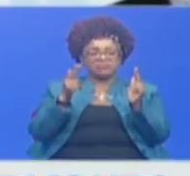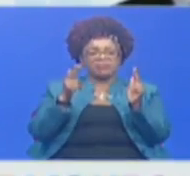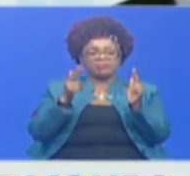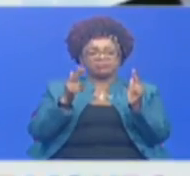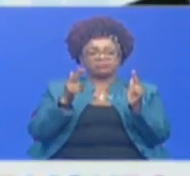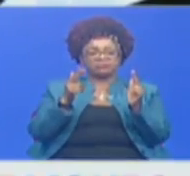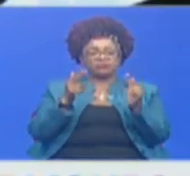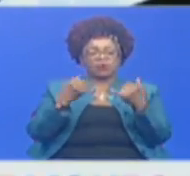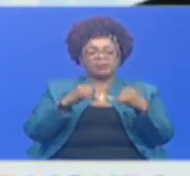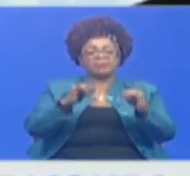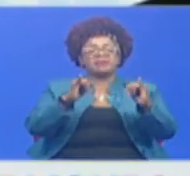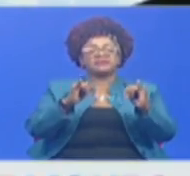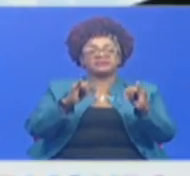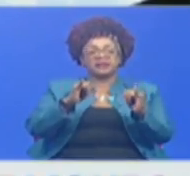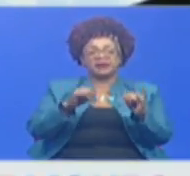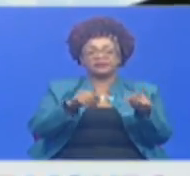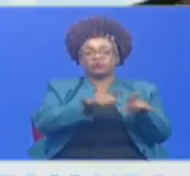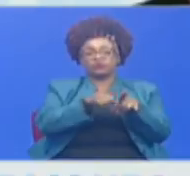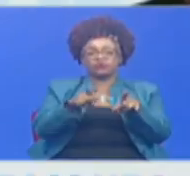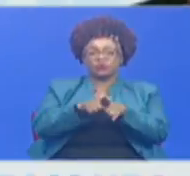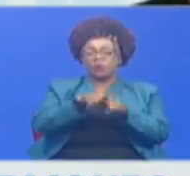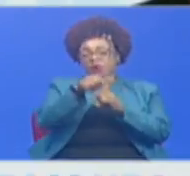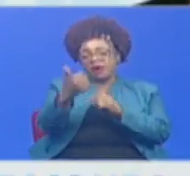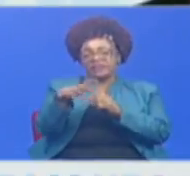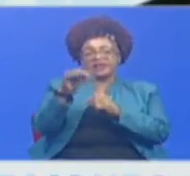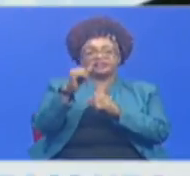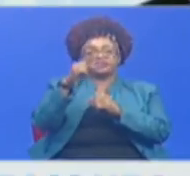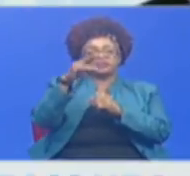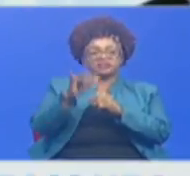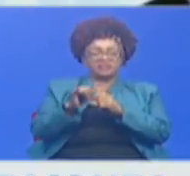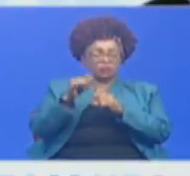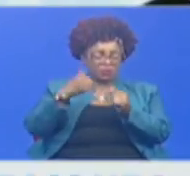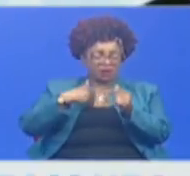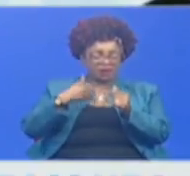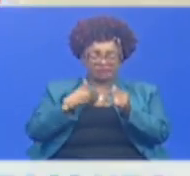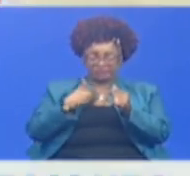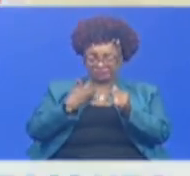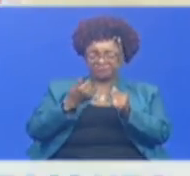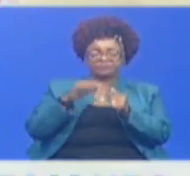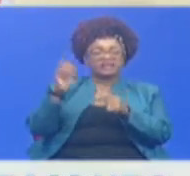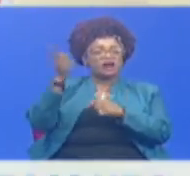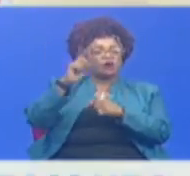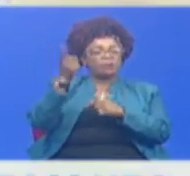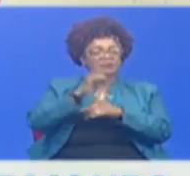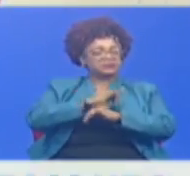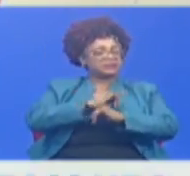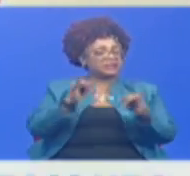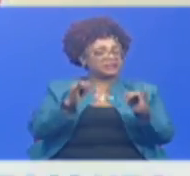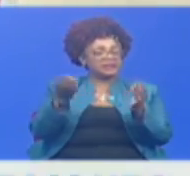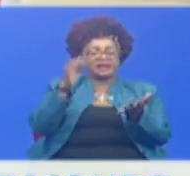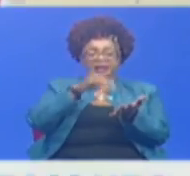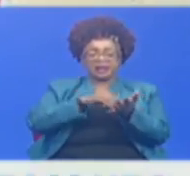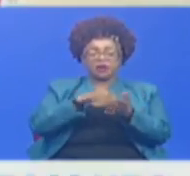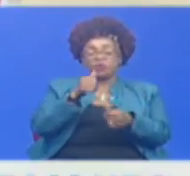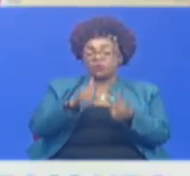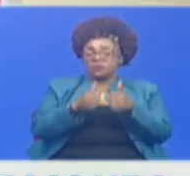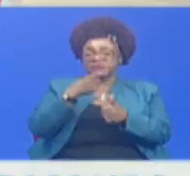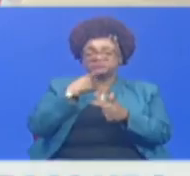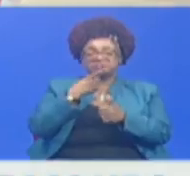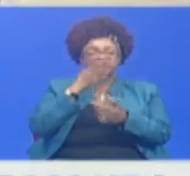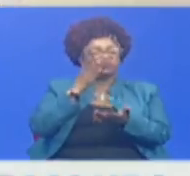exercise those powers and, together with other agencies, restore the glory of Nairobi, which the president admits has been